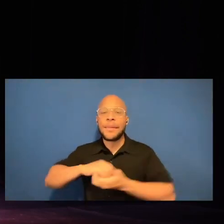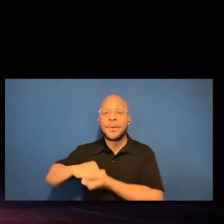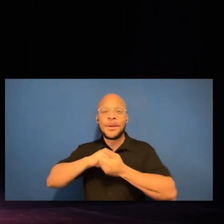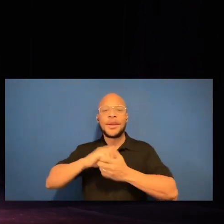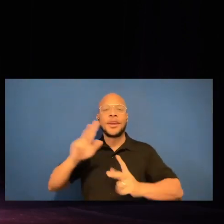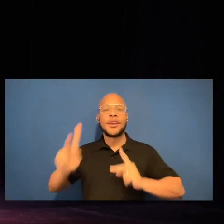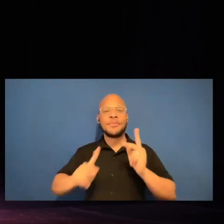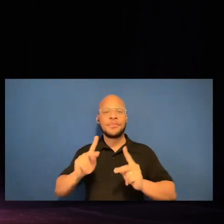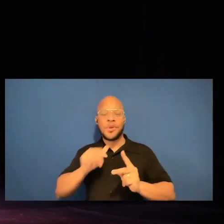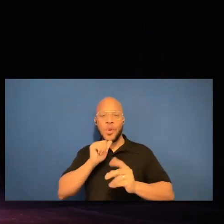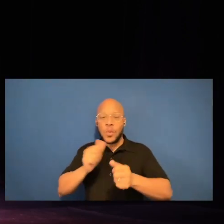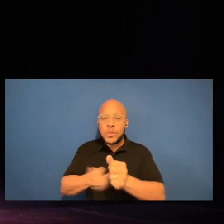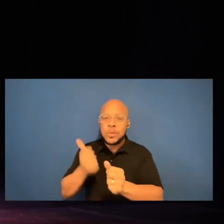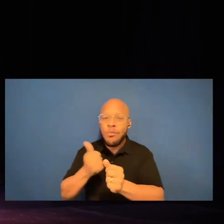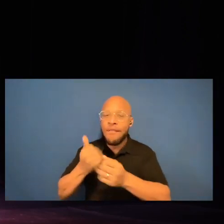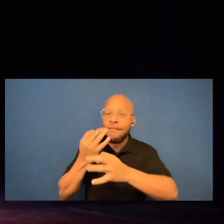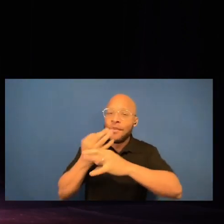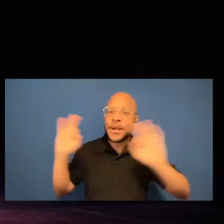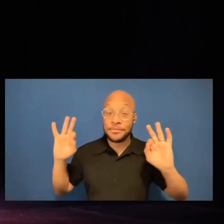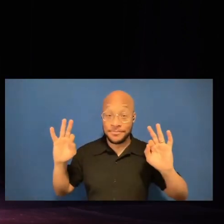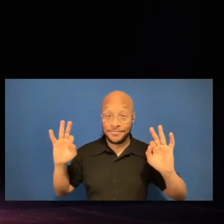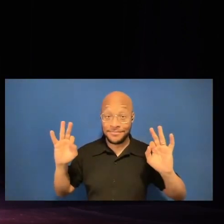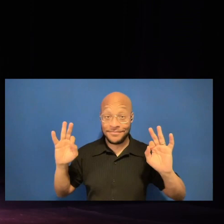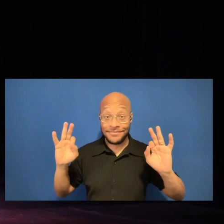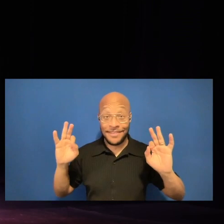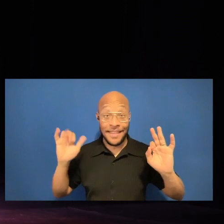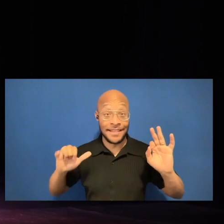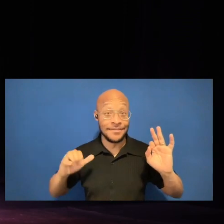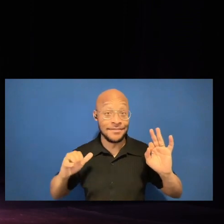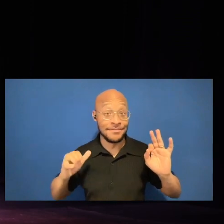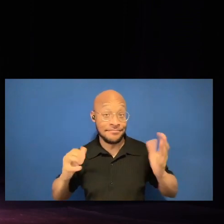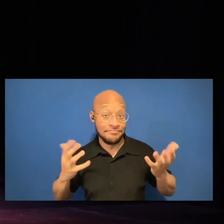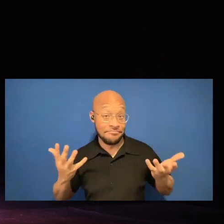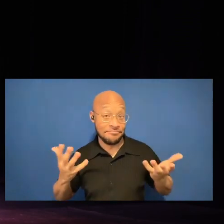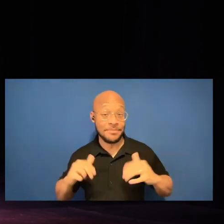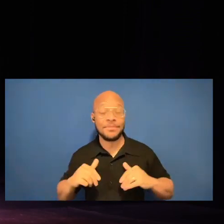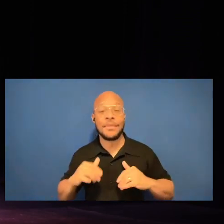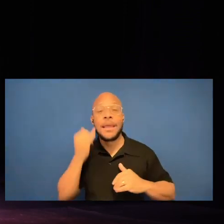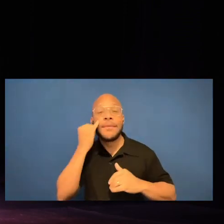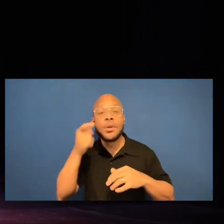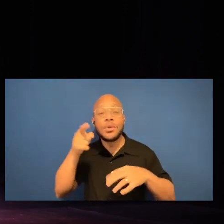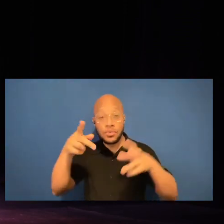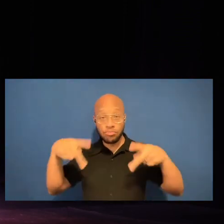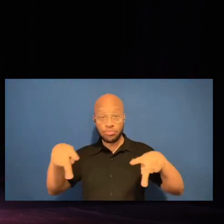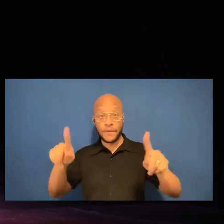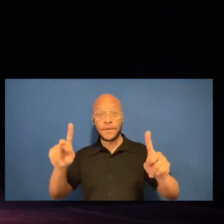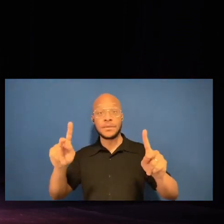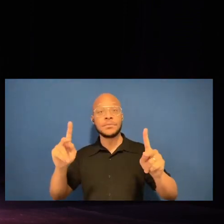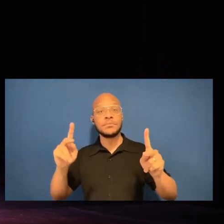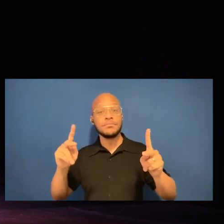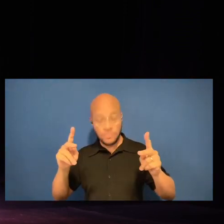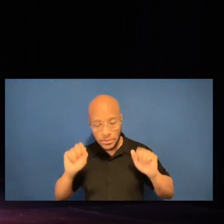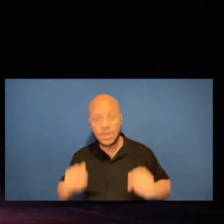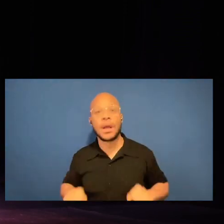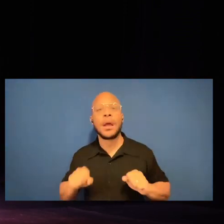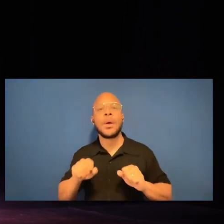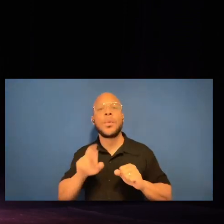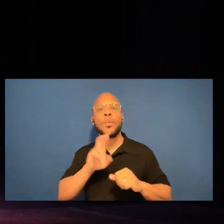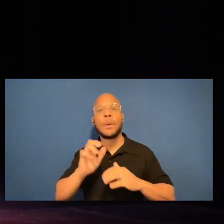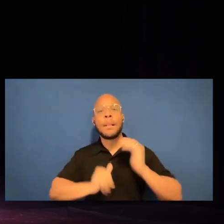If you have the privilege of rebuilding, then you have the responsibility to build it better.